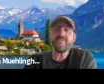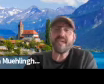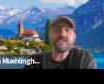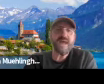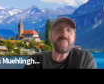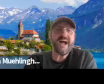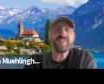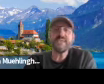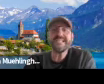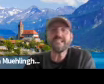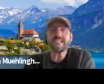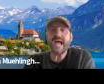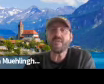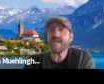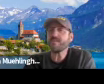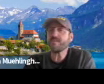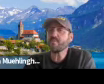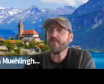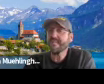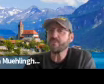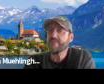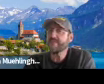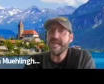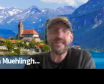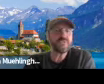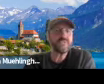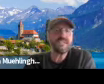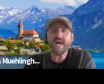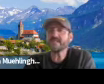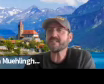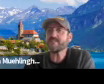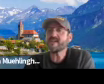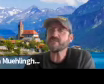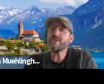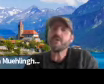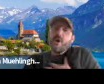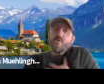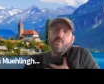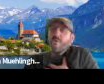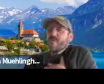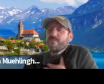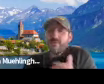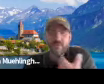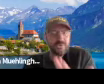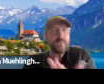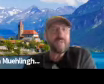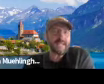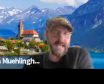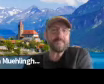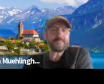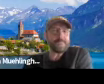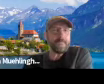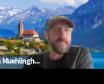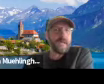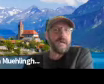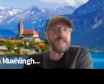day for 5 days and write 5 things down that you were pleased with the day, that was really nice, that made you heart warm, something